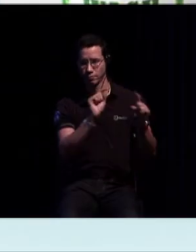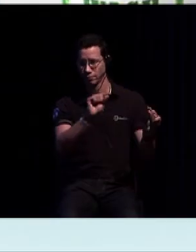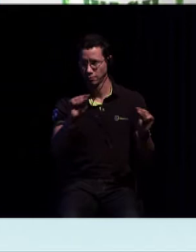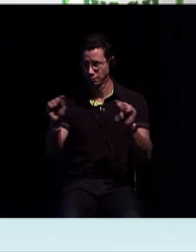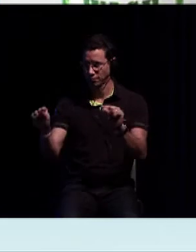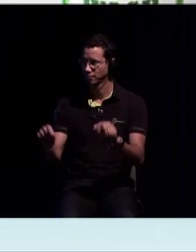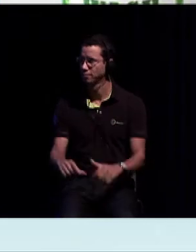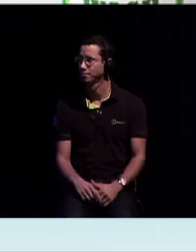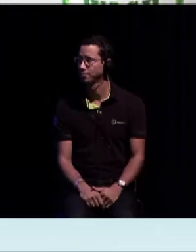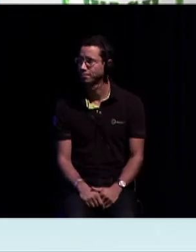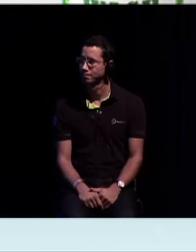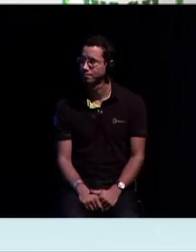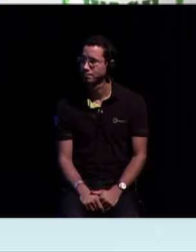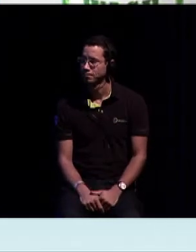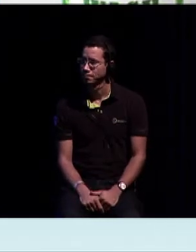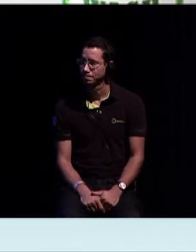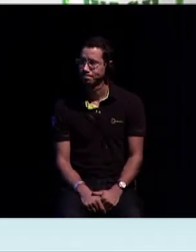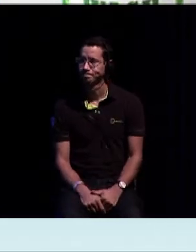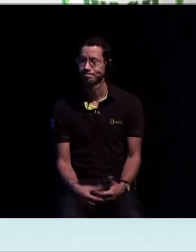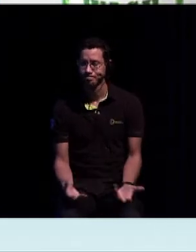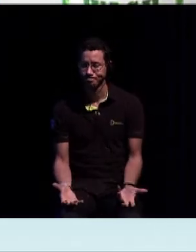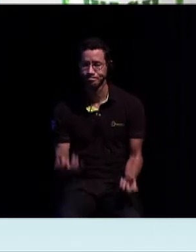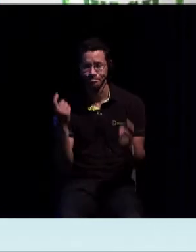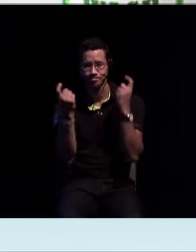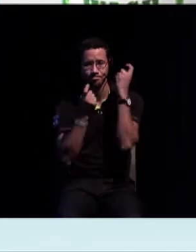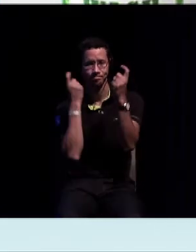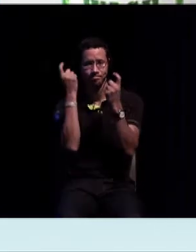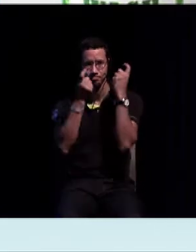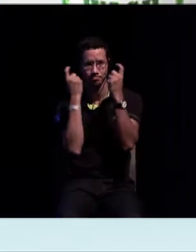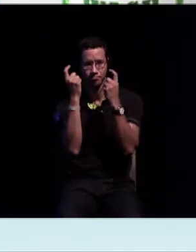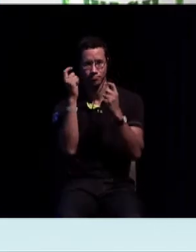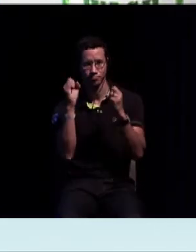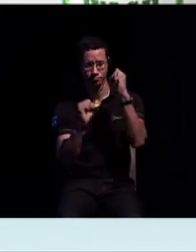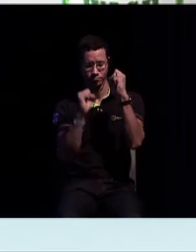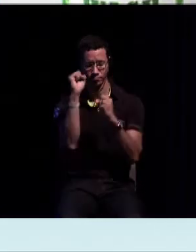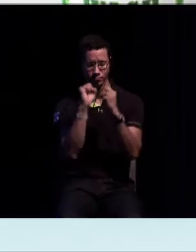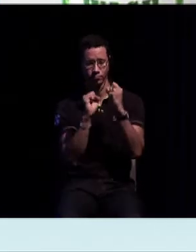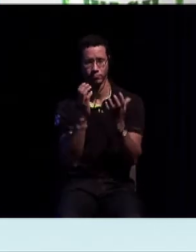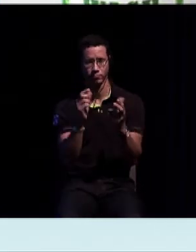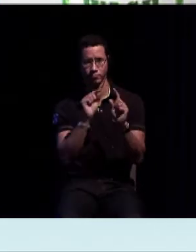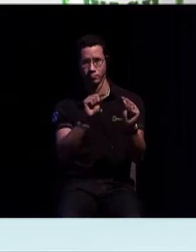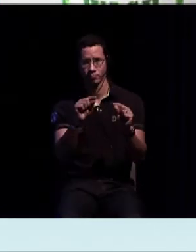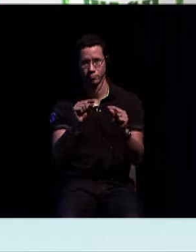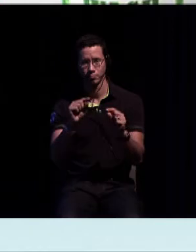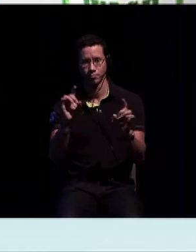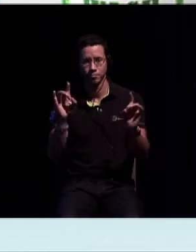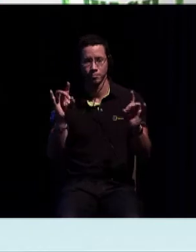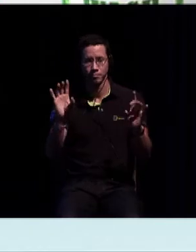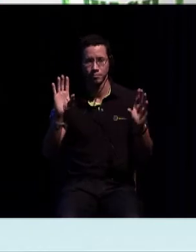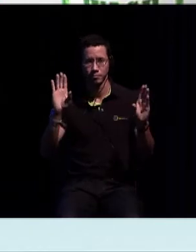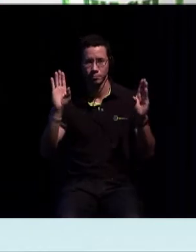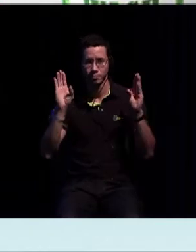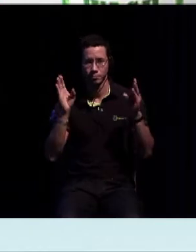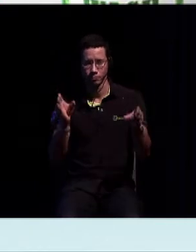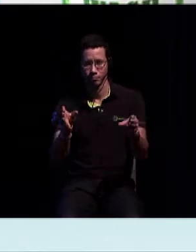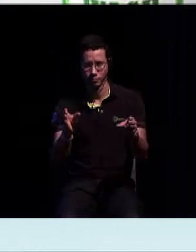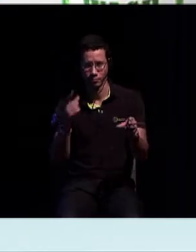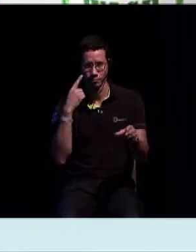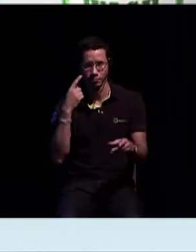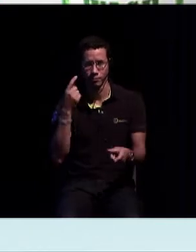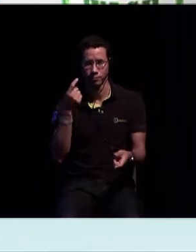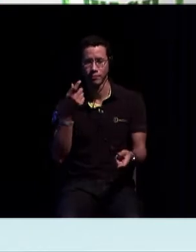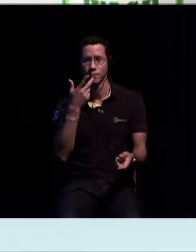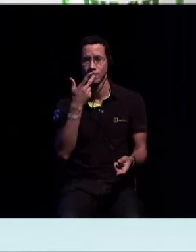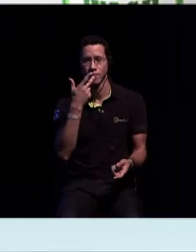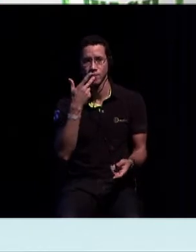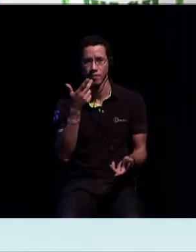So I'm concerned about the industry, and particularly the fact that they greenwash what they do and that they're